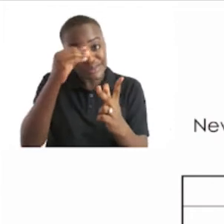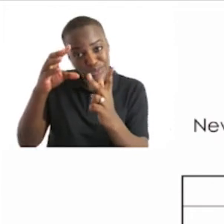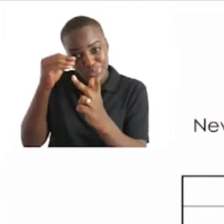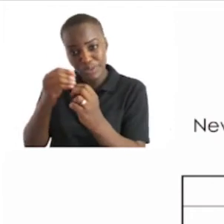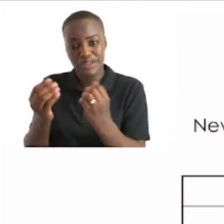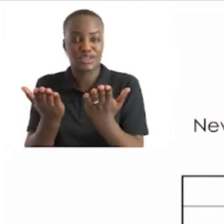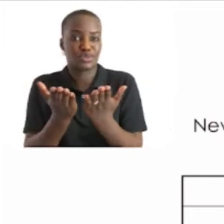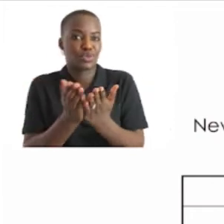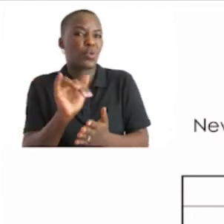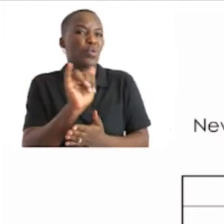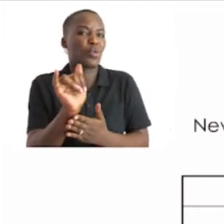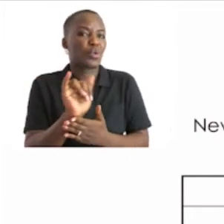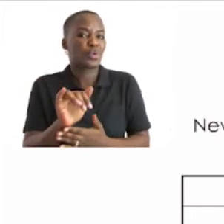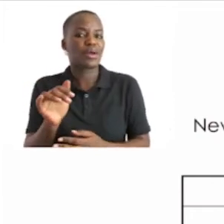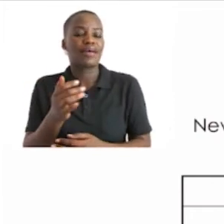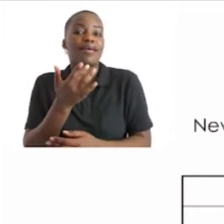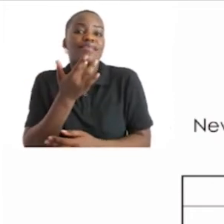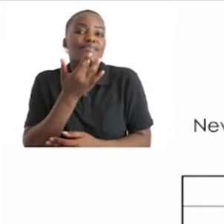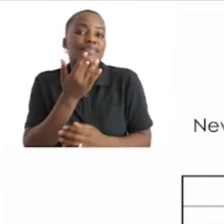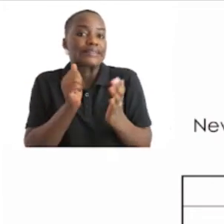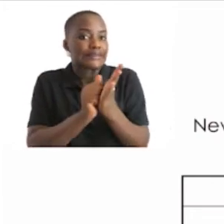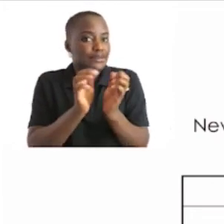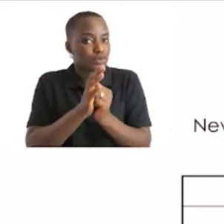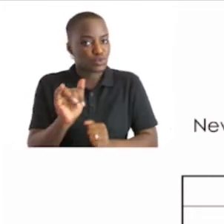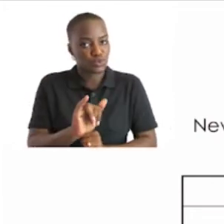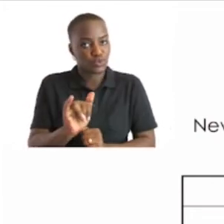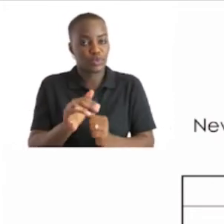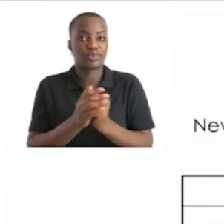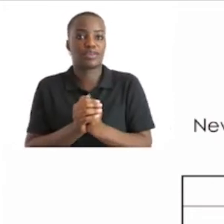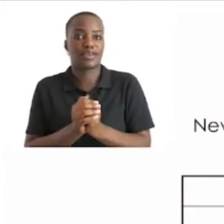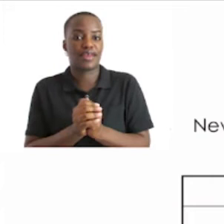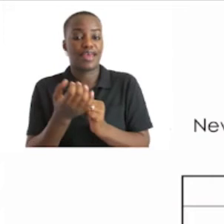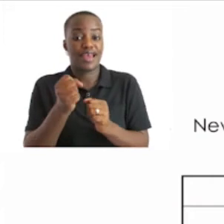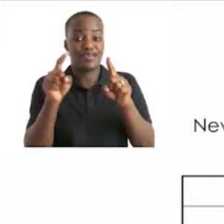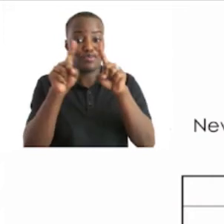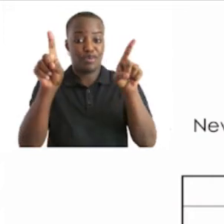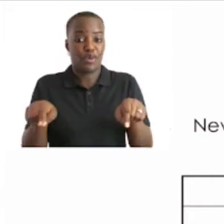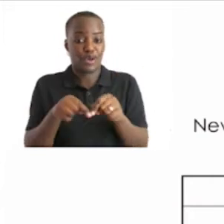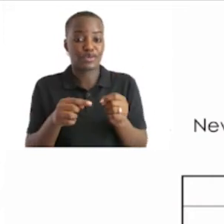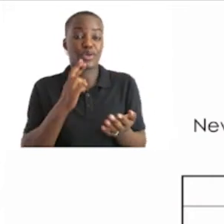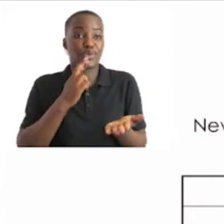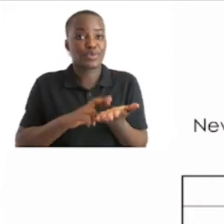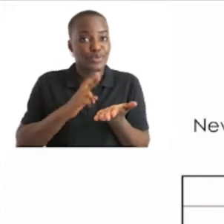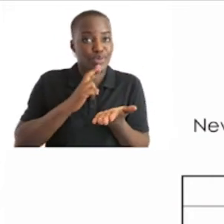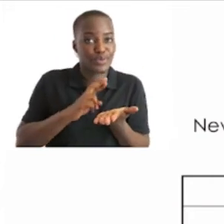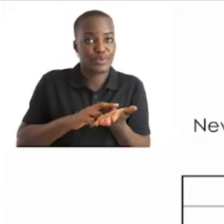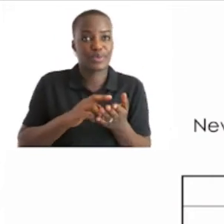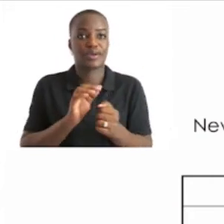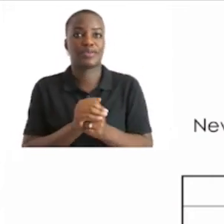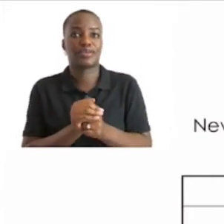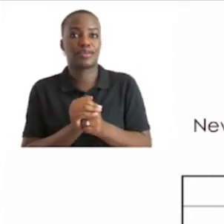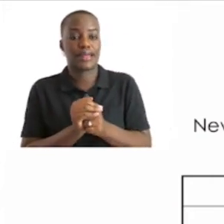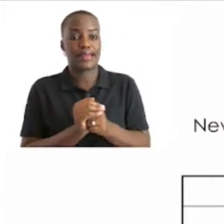school. She made a tally chart to record the results. Now there you can see that this is a